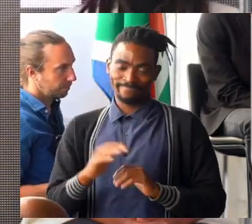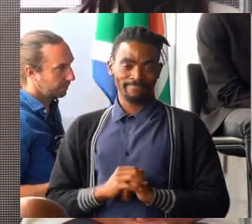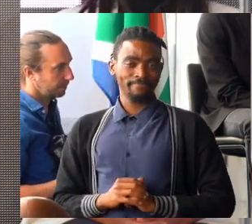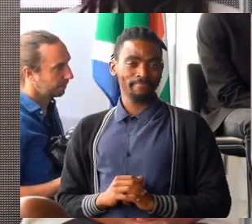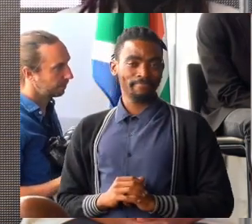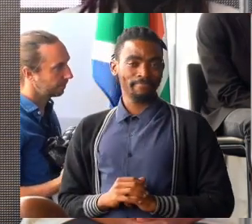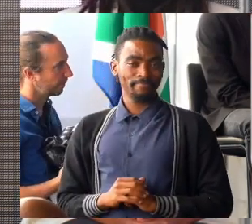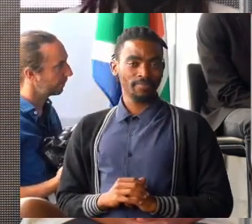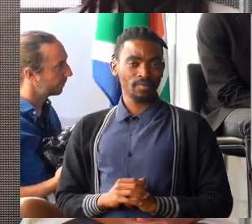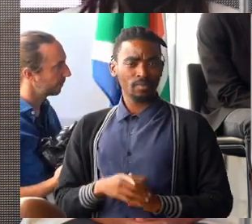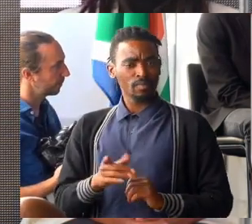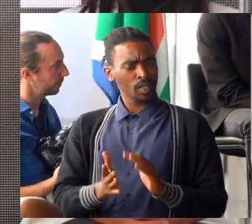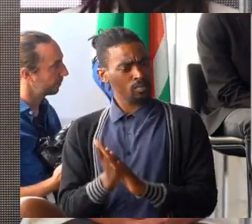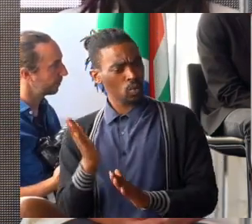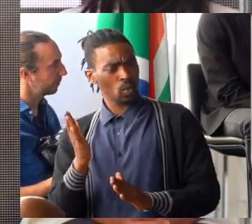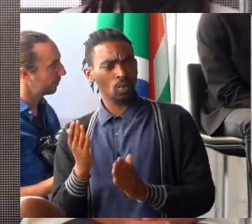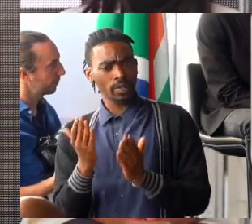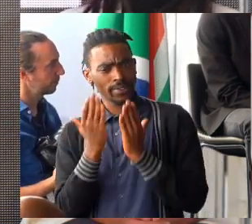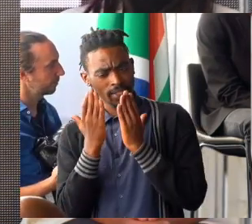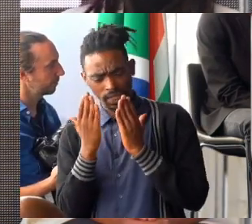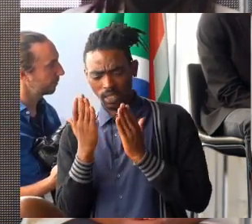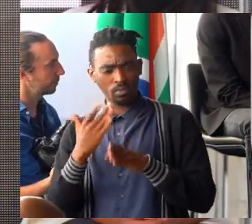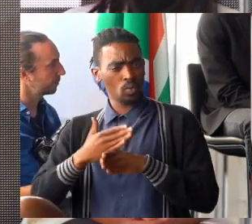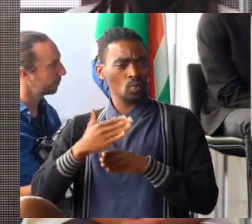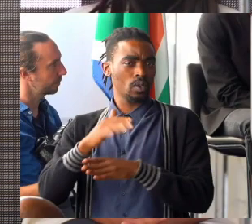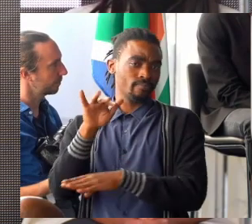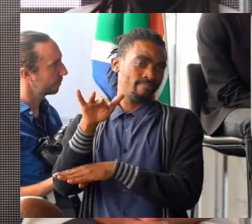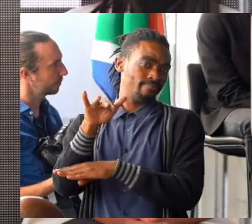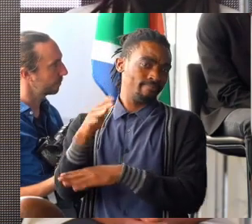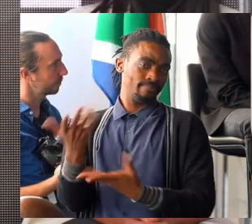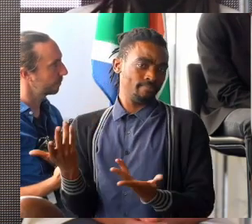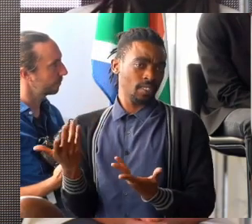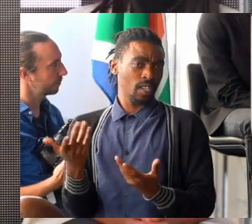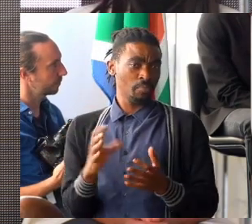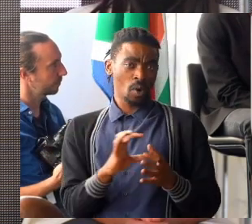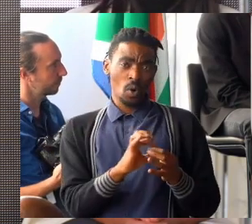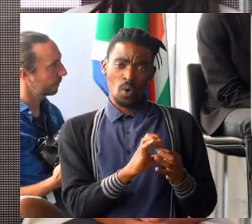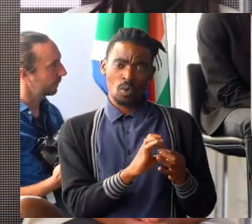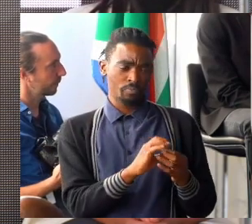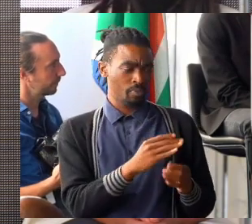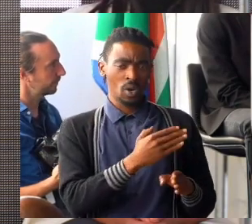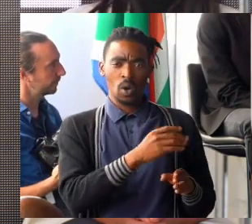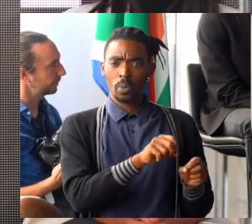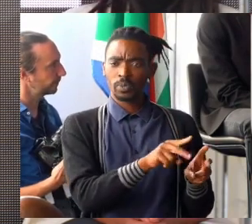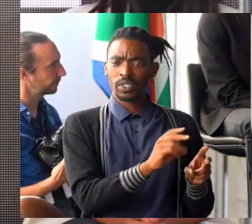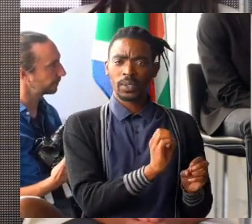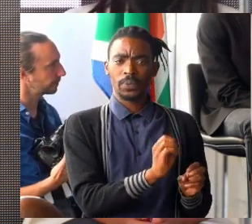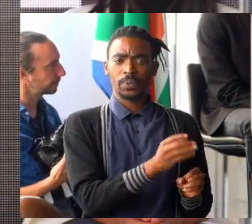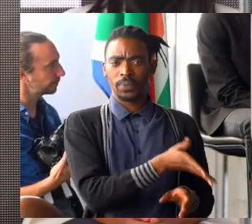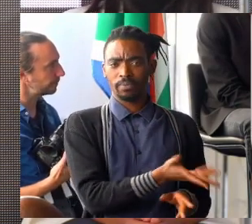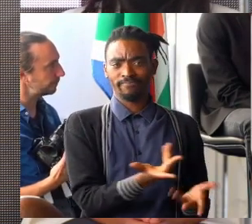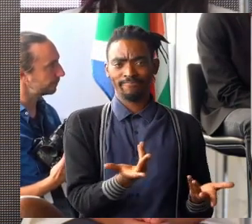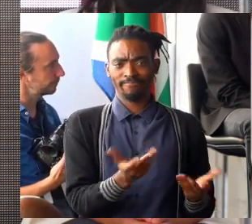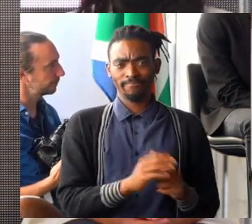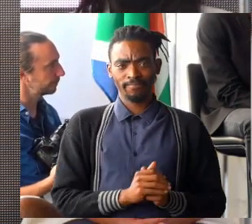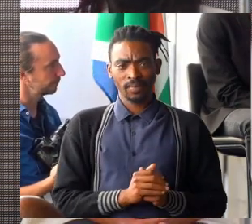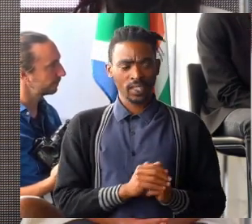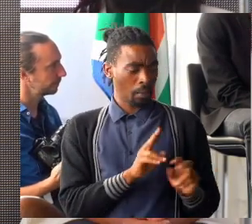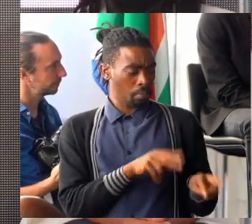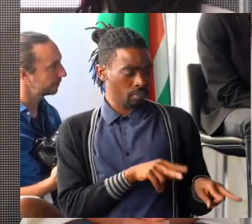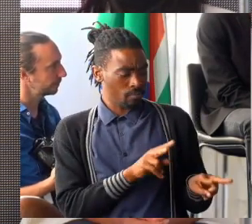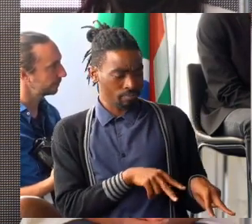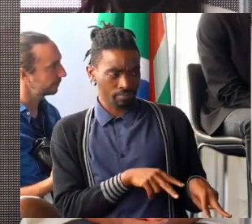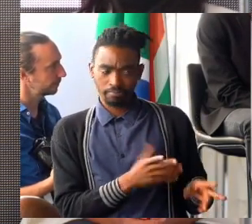and want to go and study and work overseas, because in their own home, there is no opportunity. They get looked down